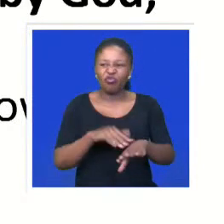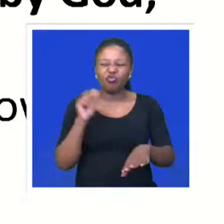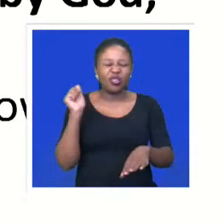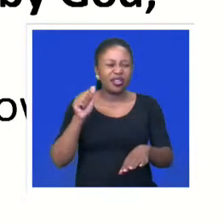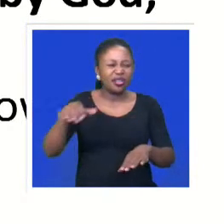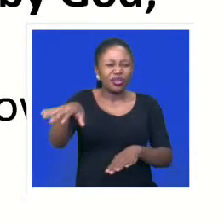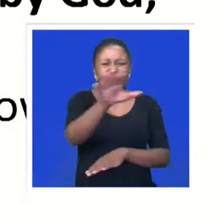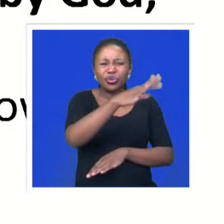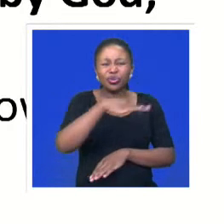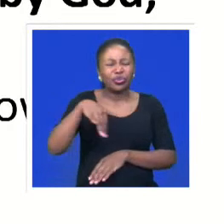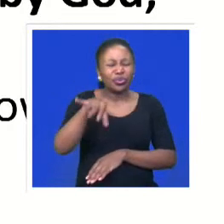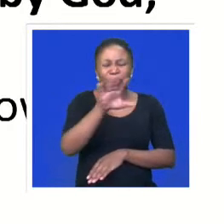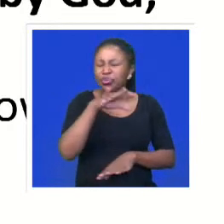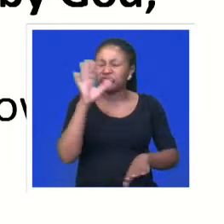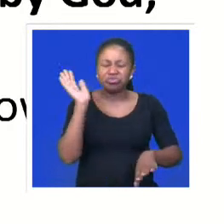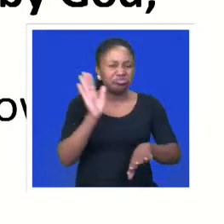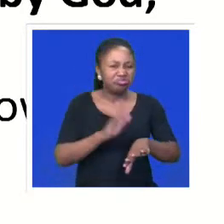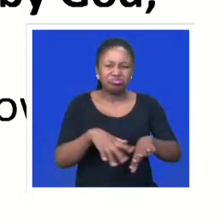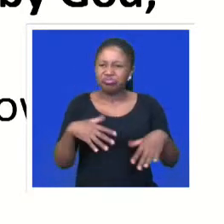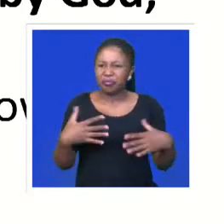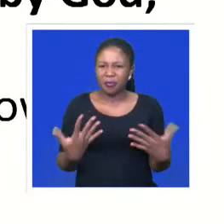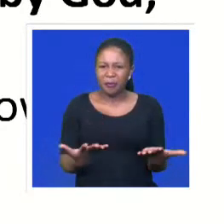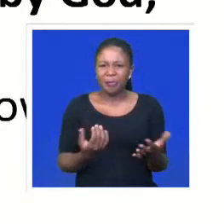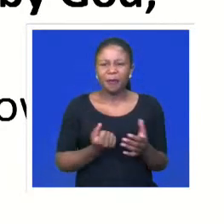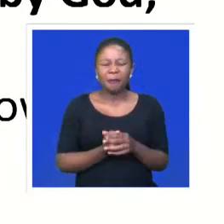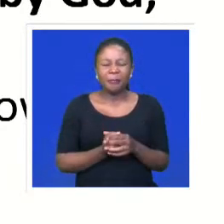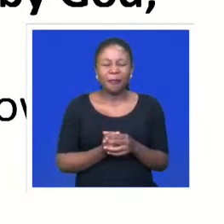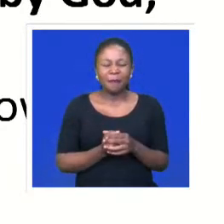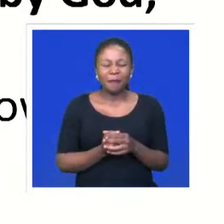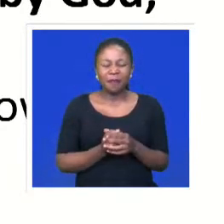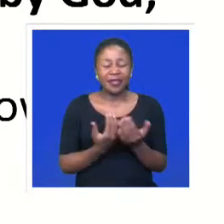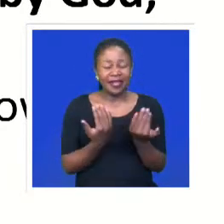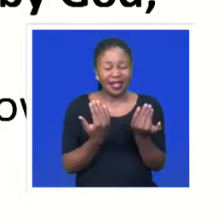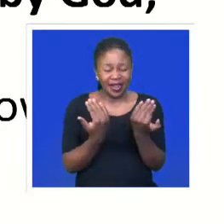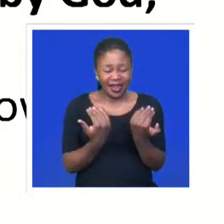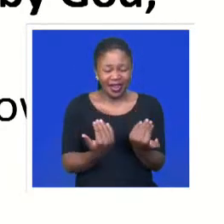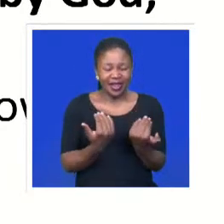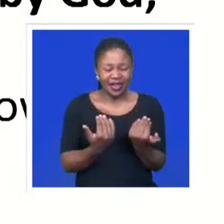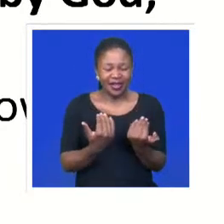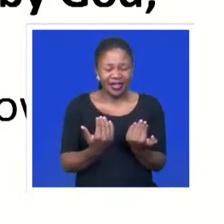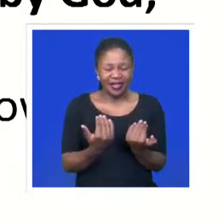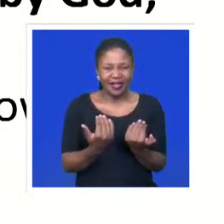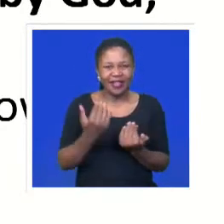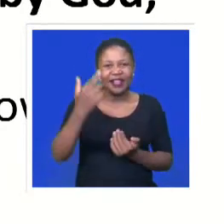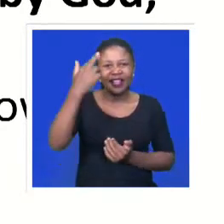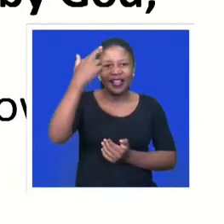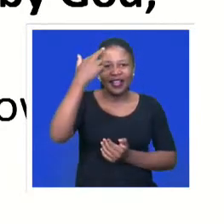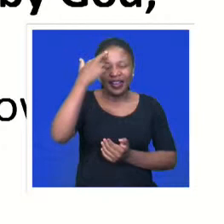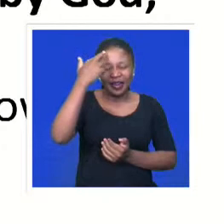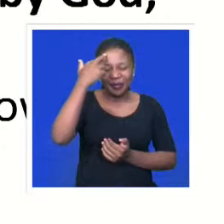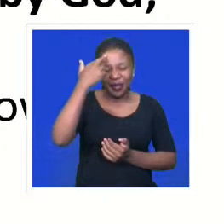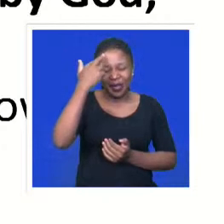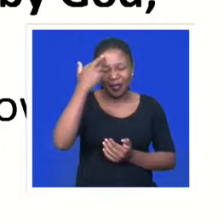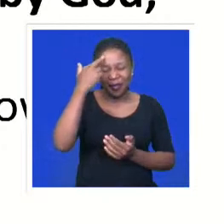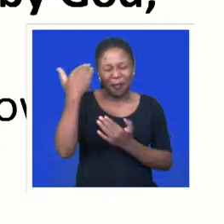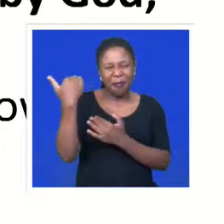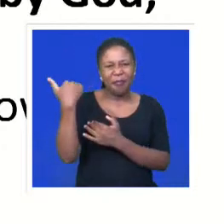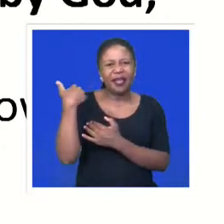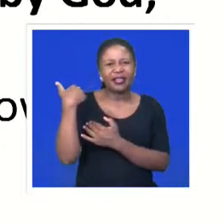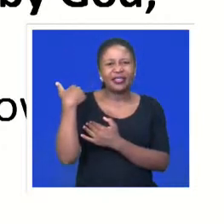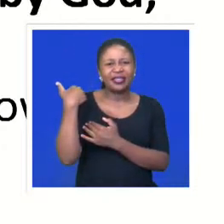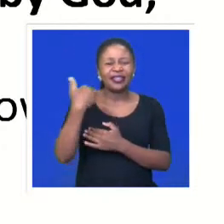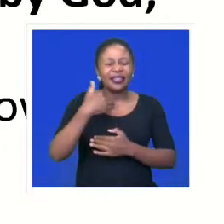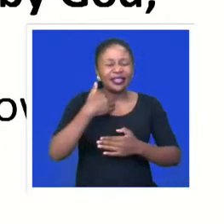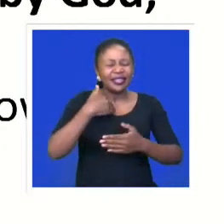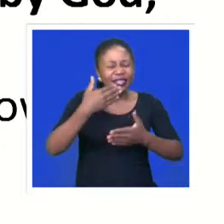Okay, dear learner, you will know that previously we learned about man's authority over nature.